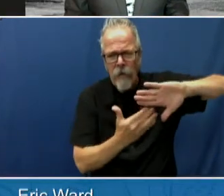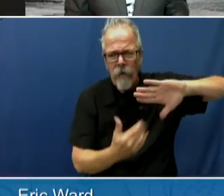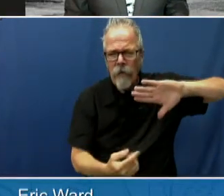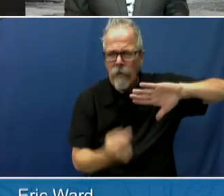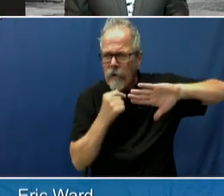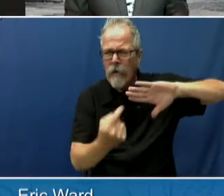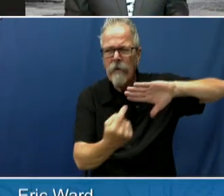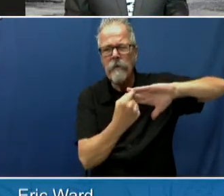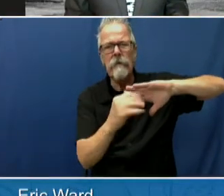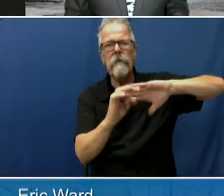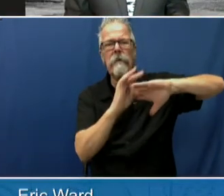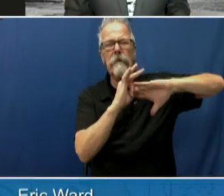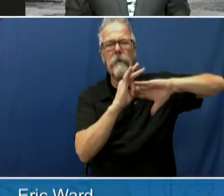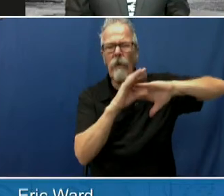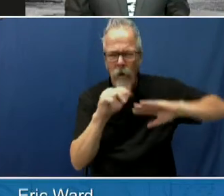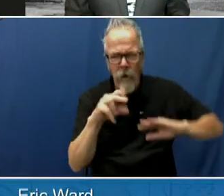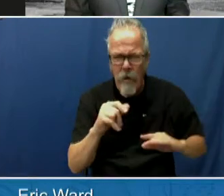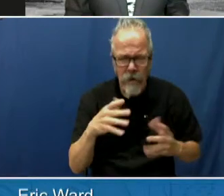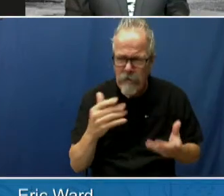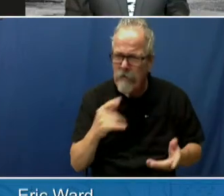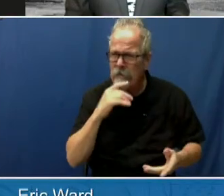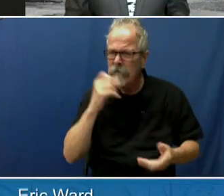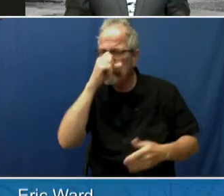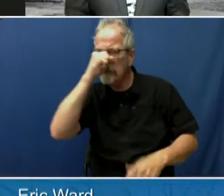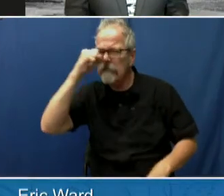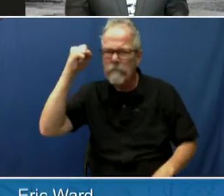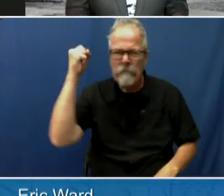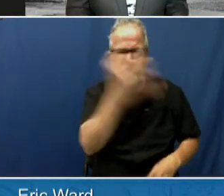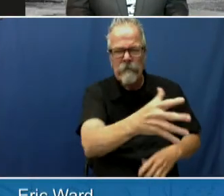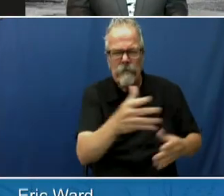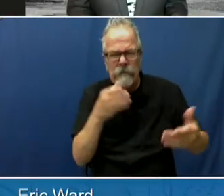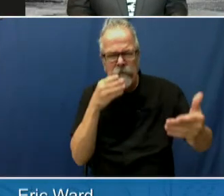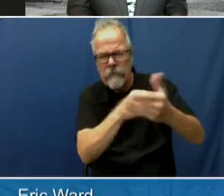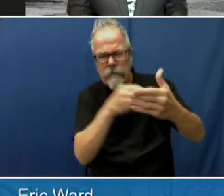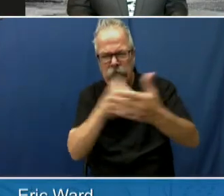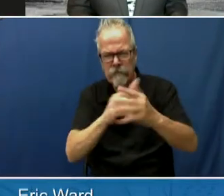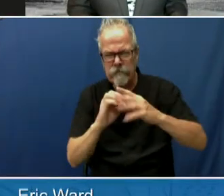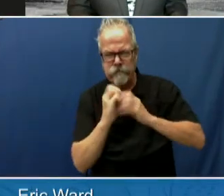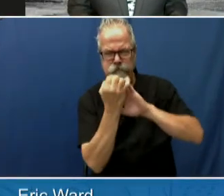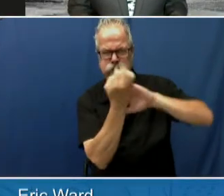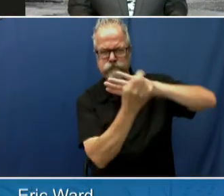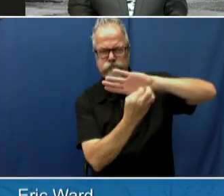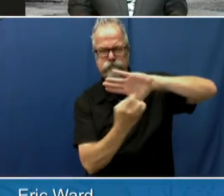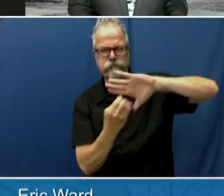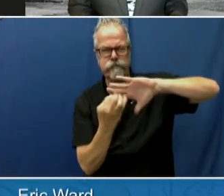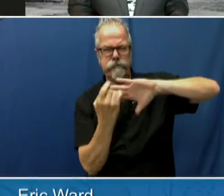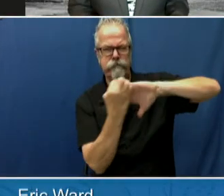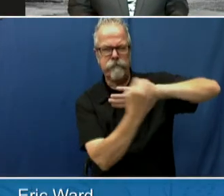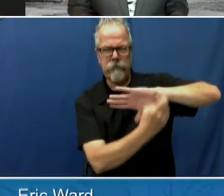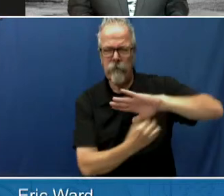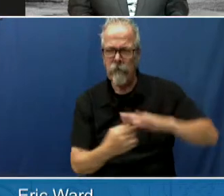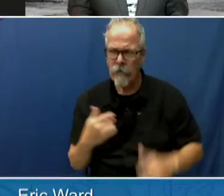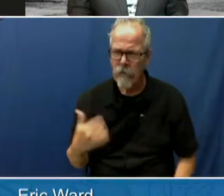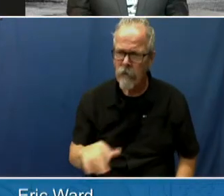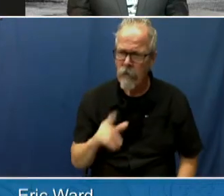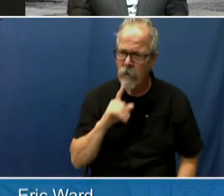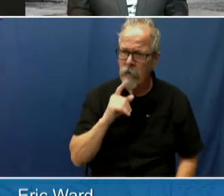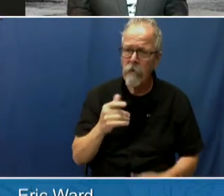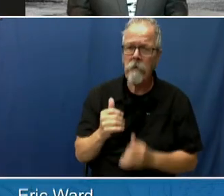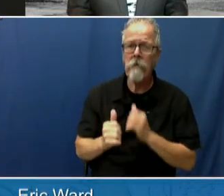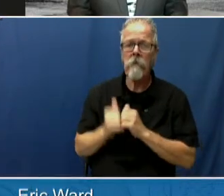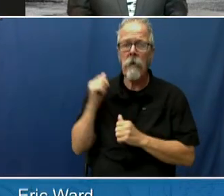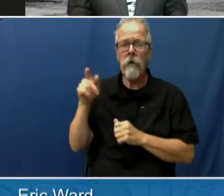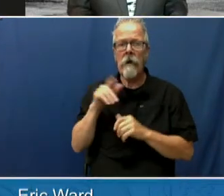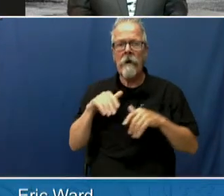authoritarian violence. These voices are noticeably absent this week. It shouldn't need to be said